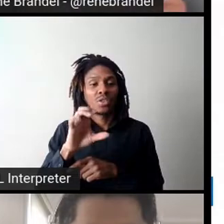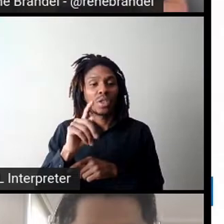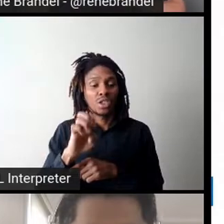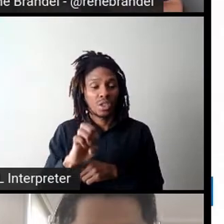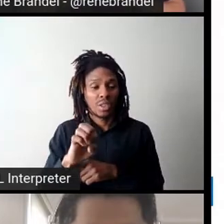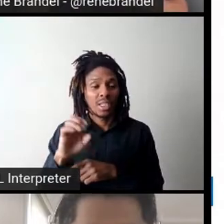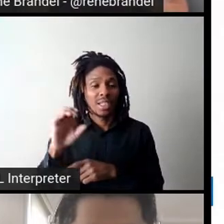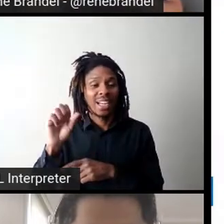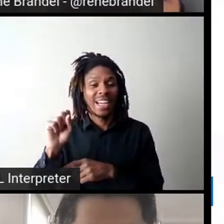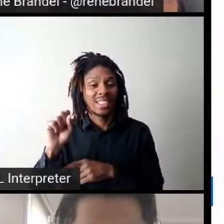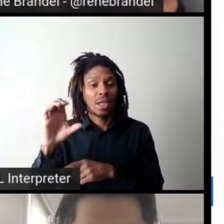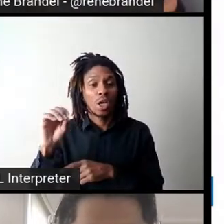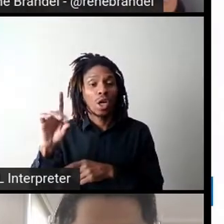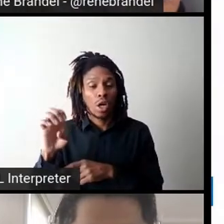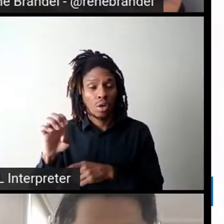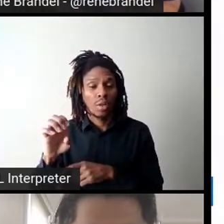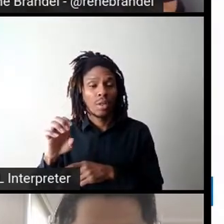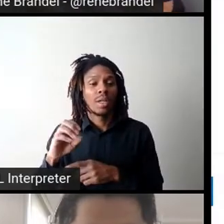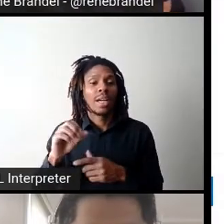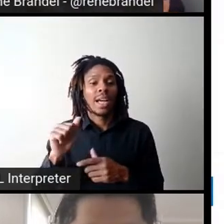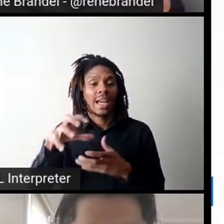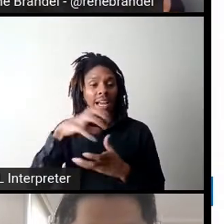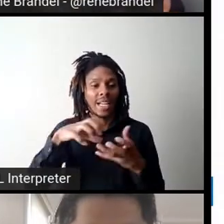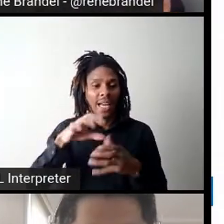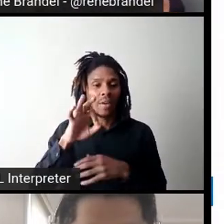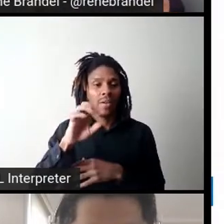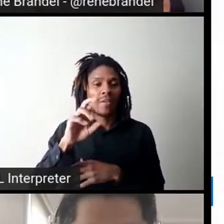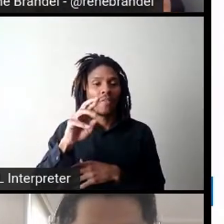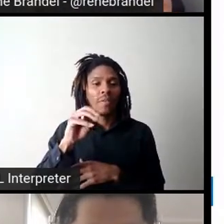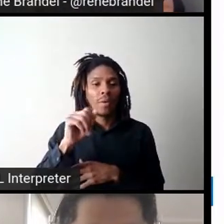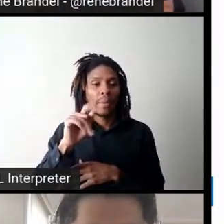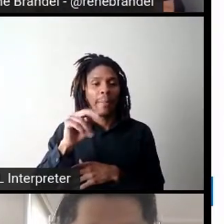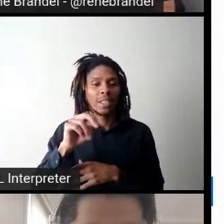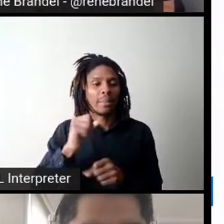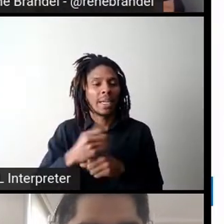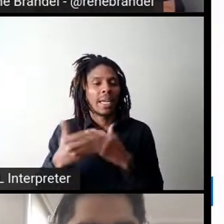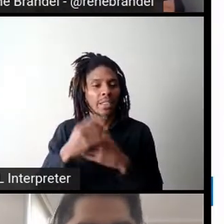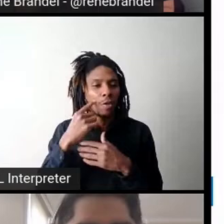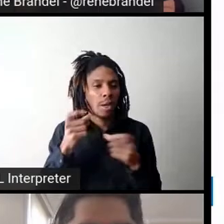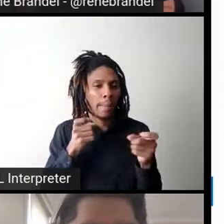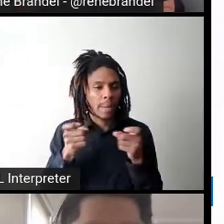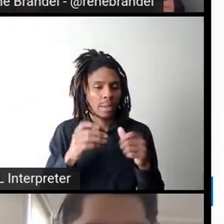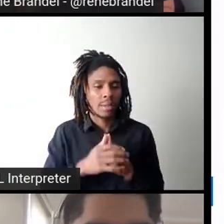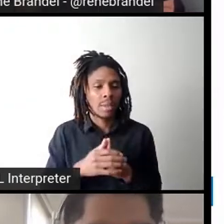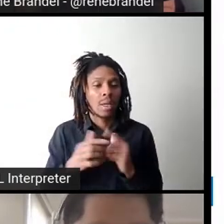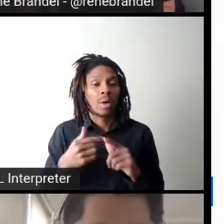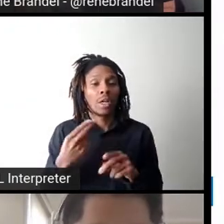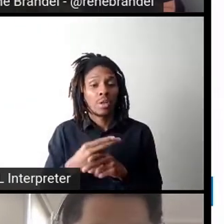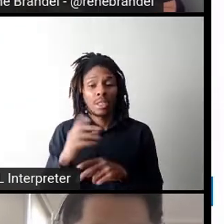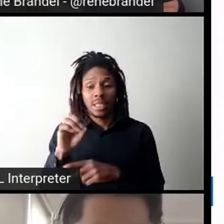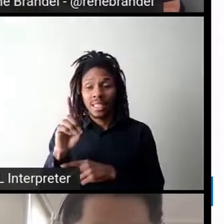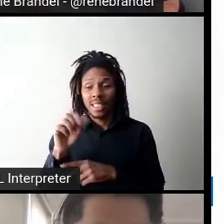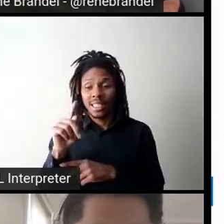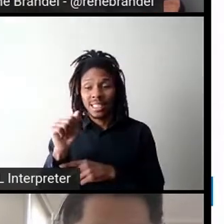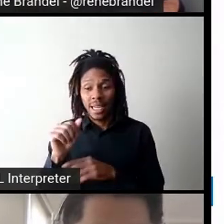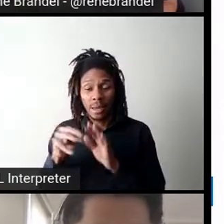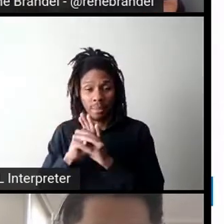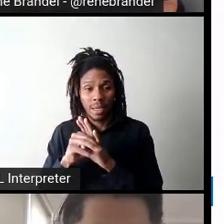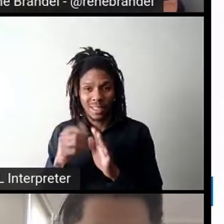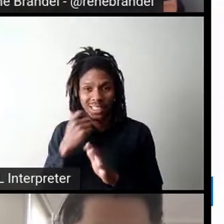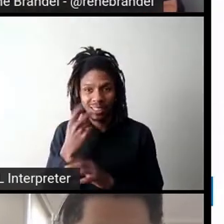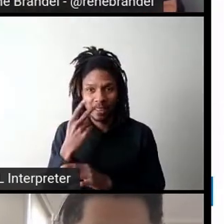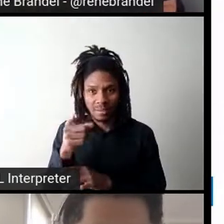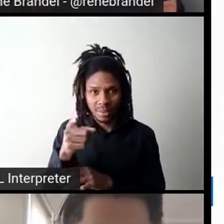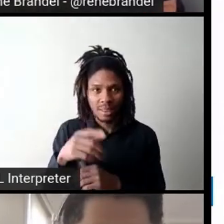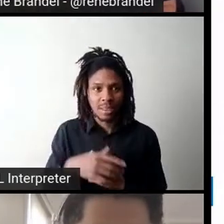easy for you to manage, version, and replicate your infrastructure. Now, when I use actually the data model feature that I've just demoed here, what we're